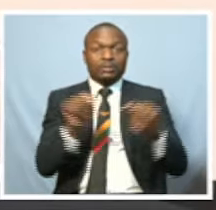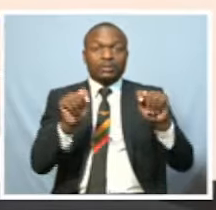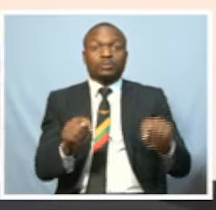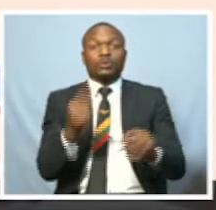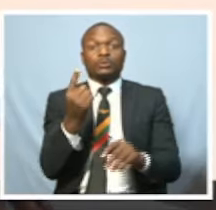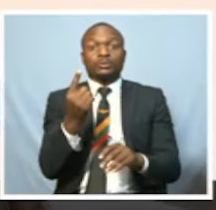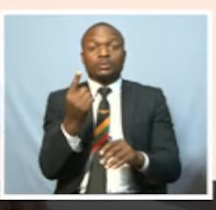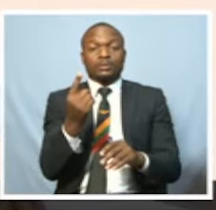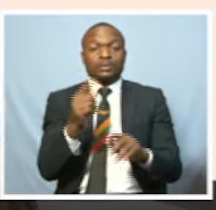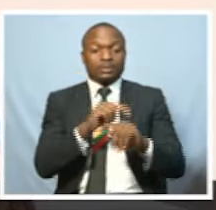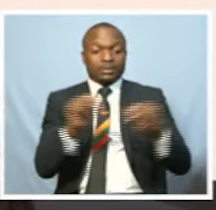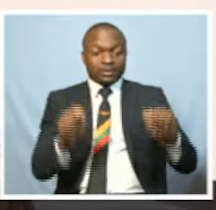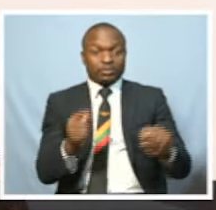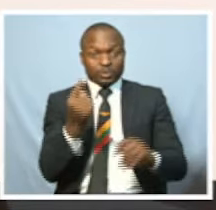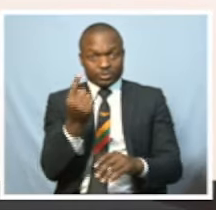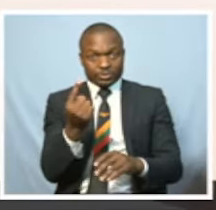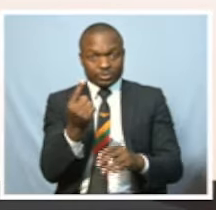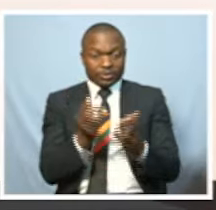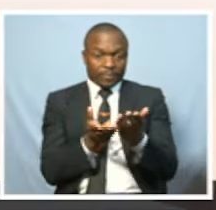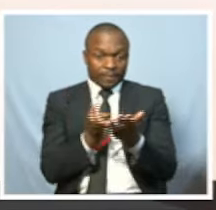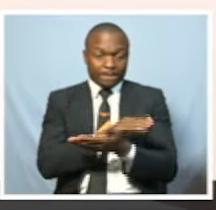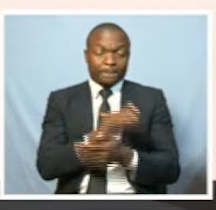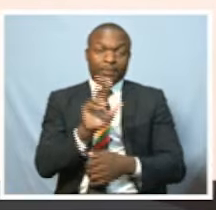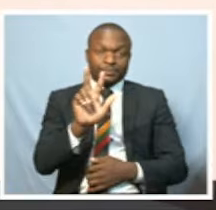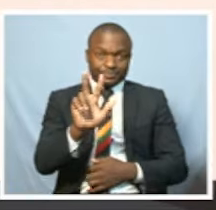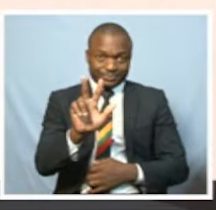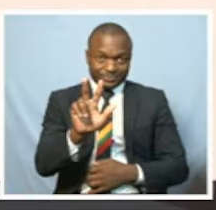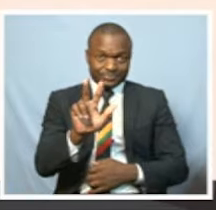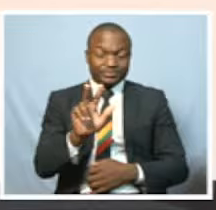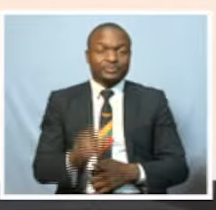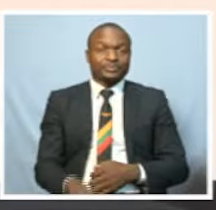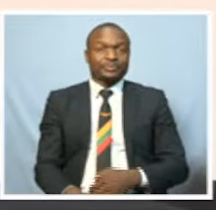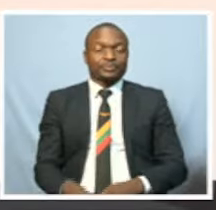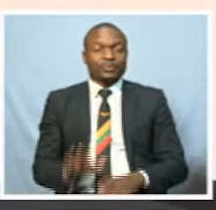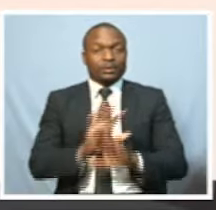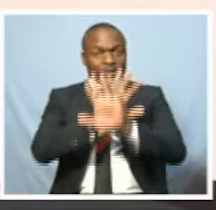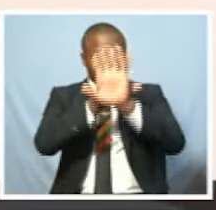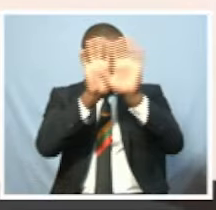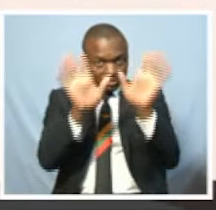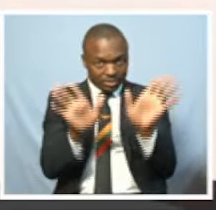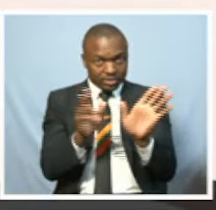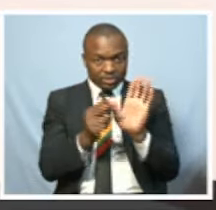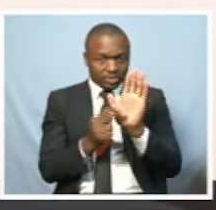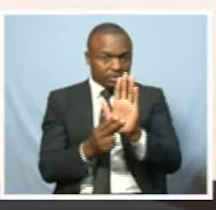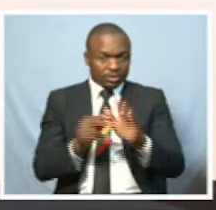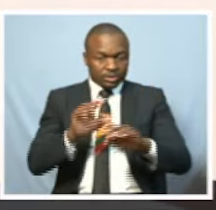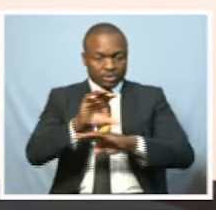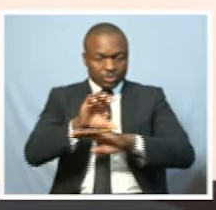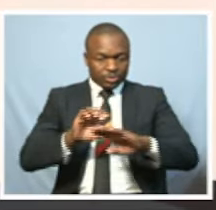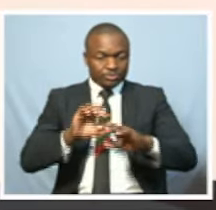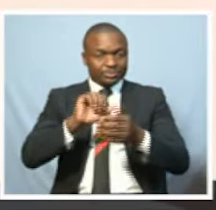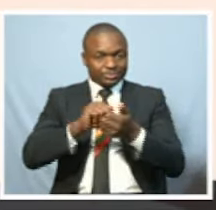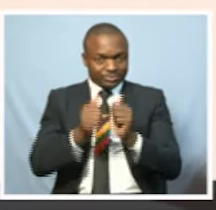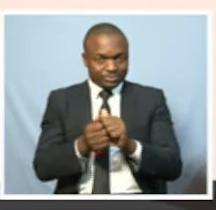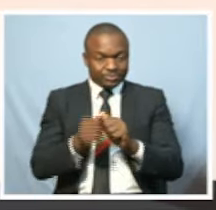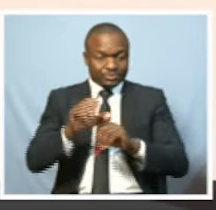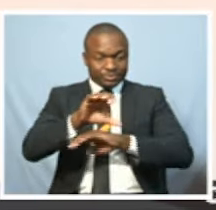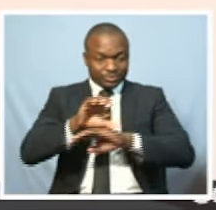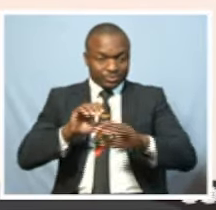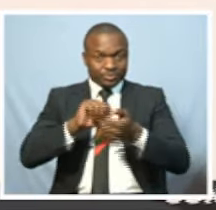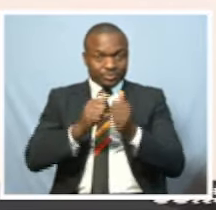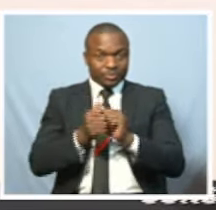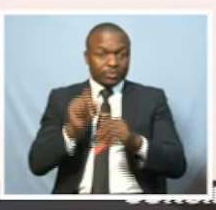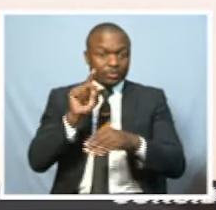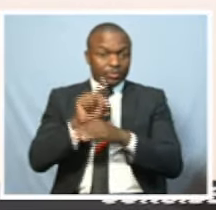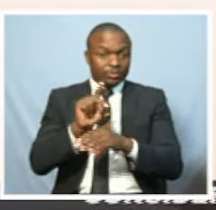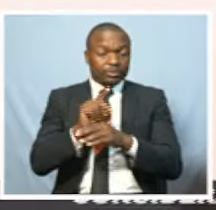So Table 1 below, Chair, is on page 3, which clearly states the cause of query, that the cause of query for